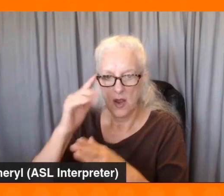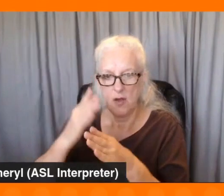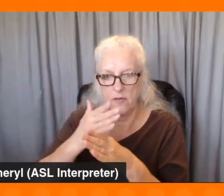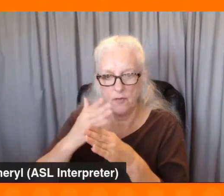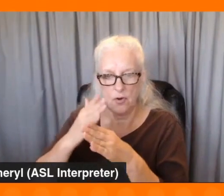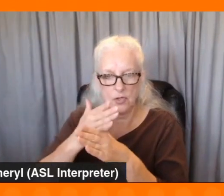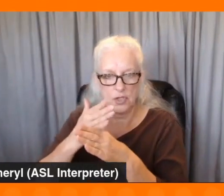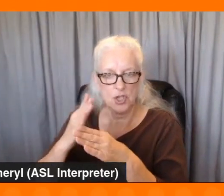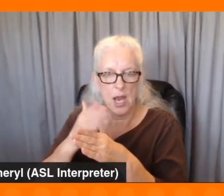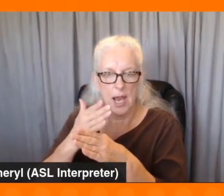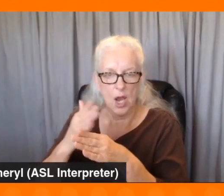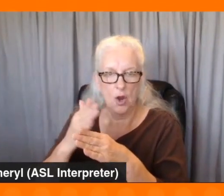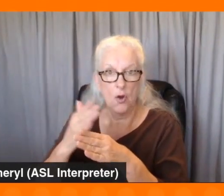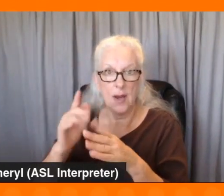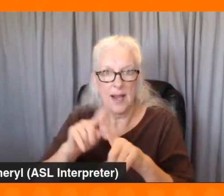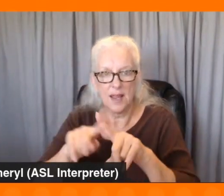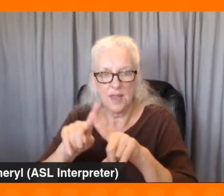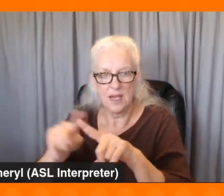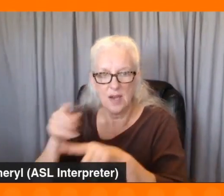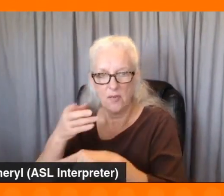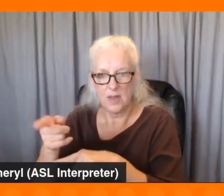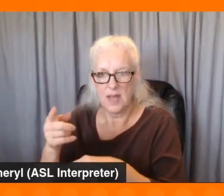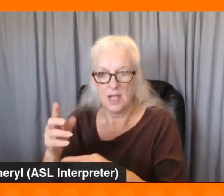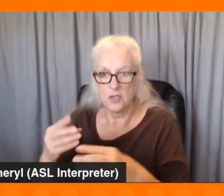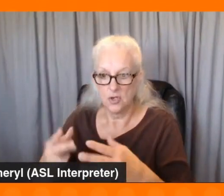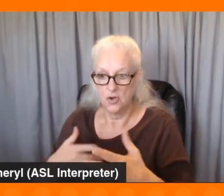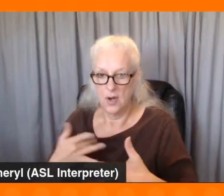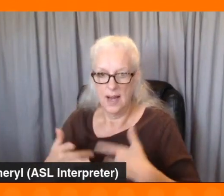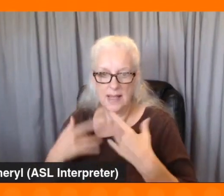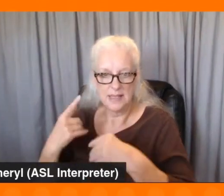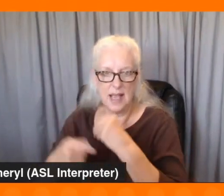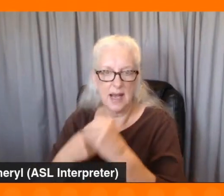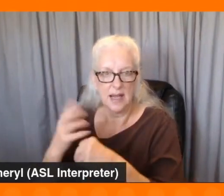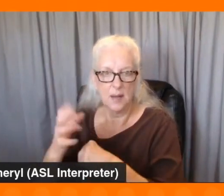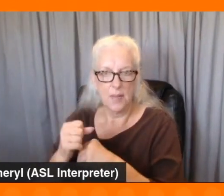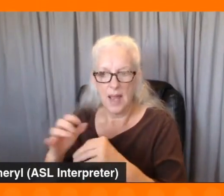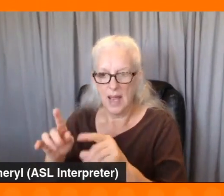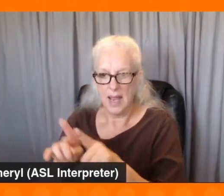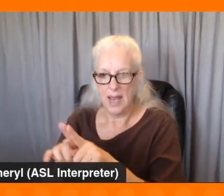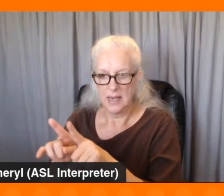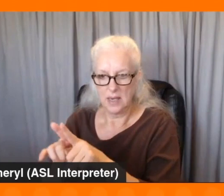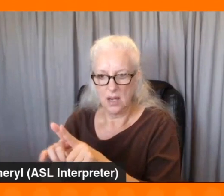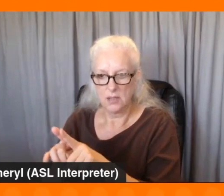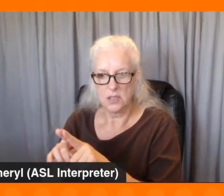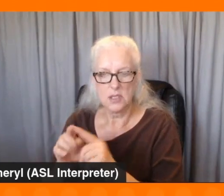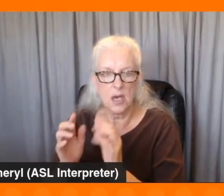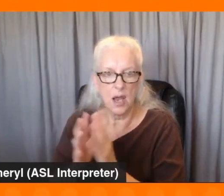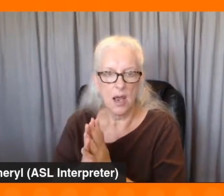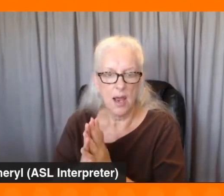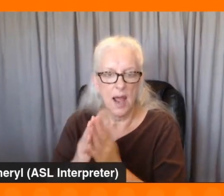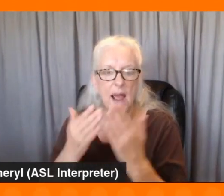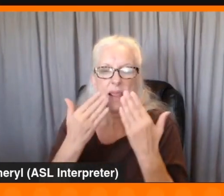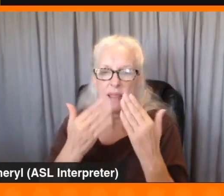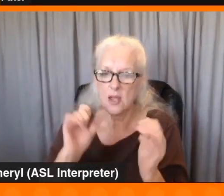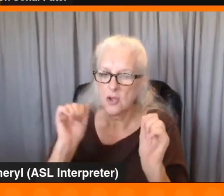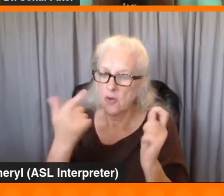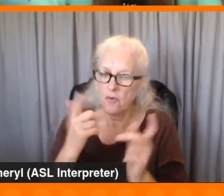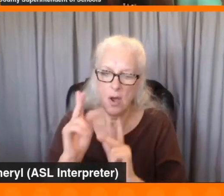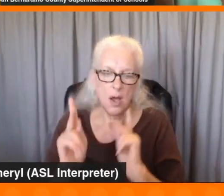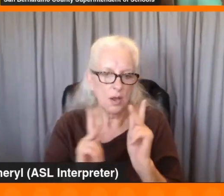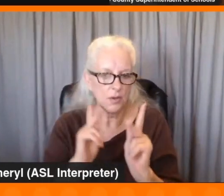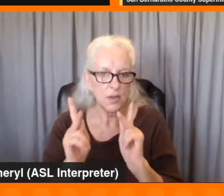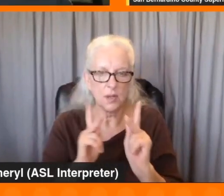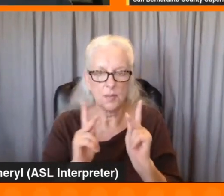sharing, the different things that you're excited about. I'm really thrilled to hand off to Alan Antoine and Dr. Sonal